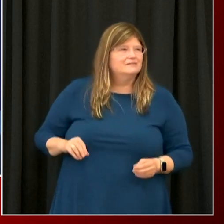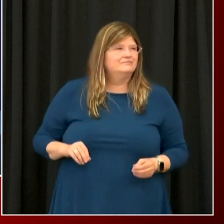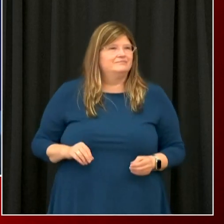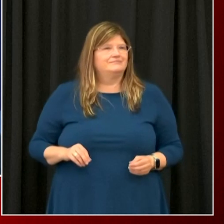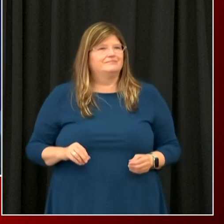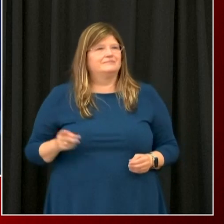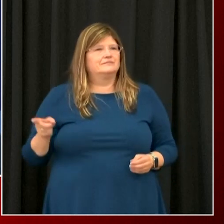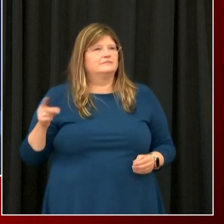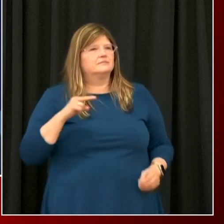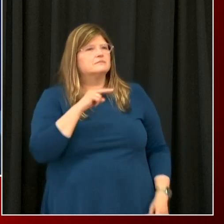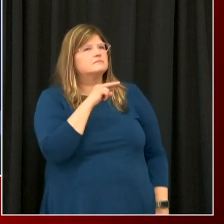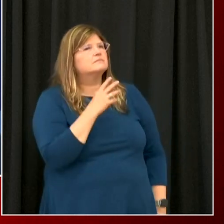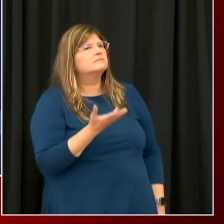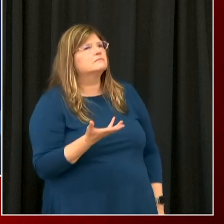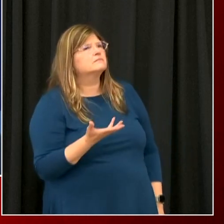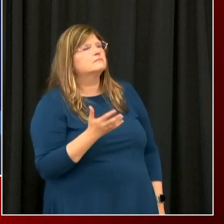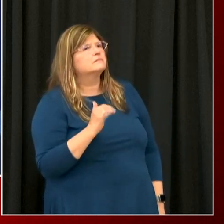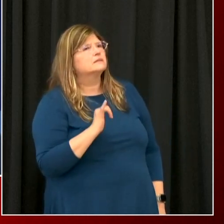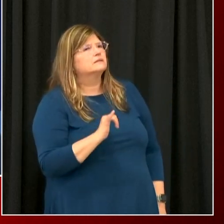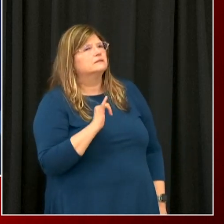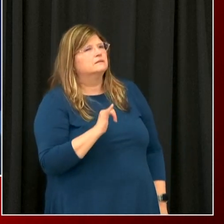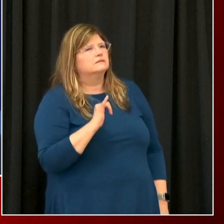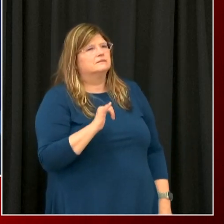I So if you more or divide 200 by